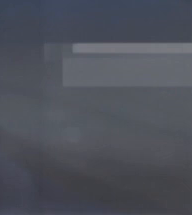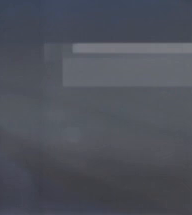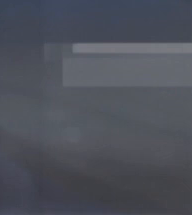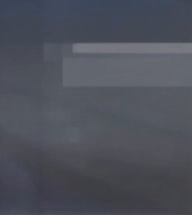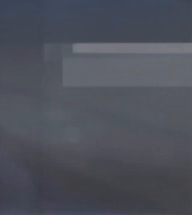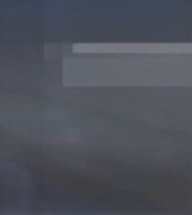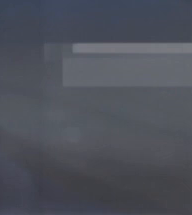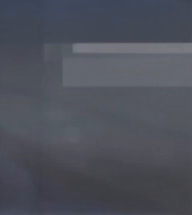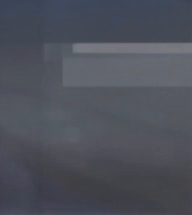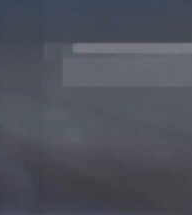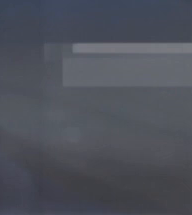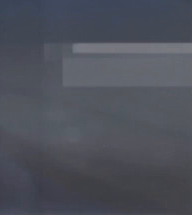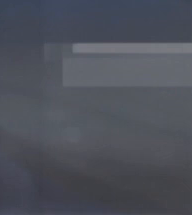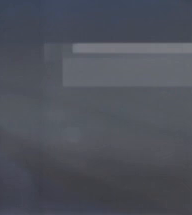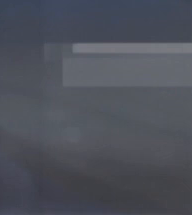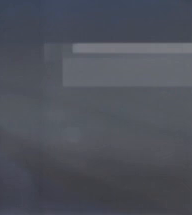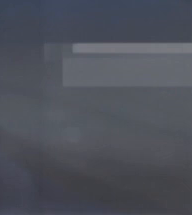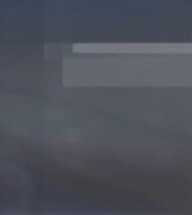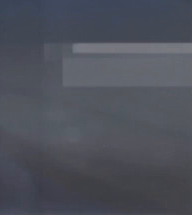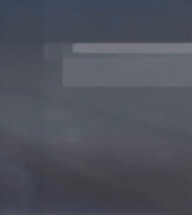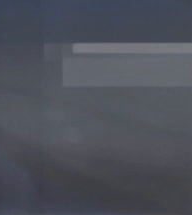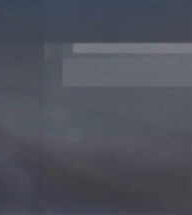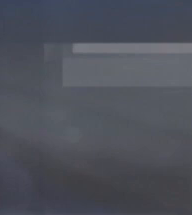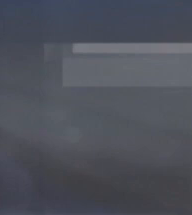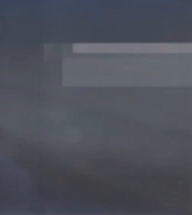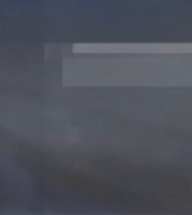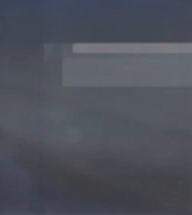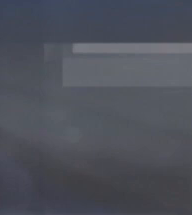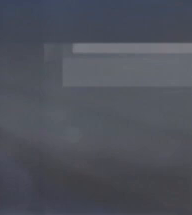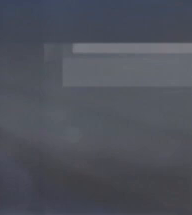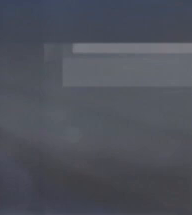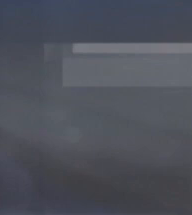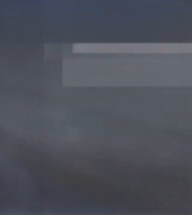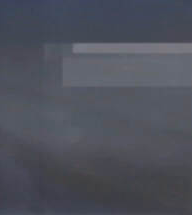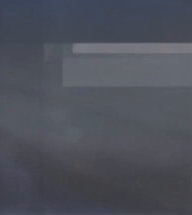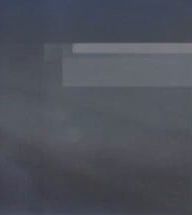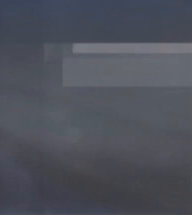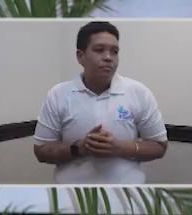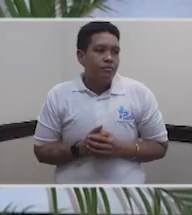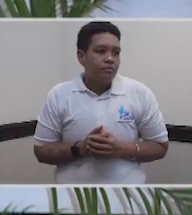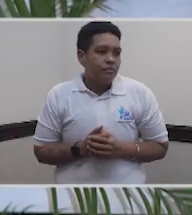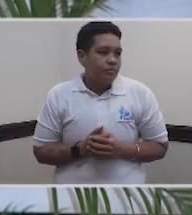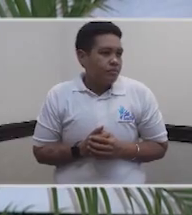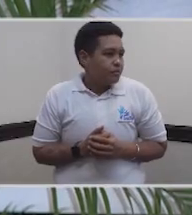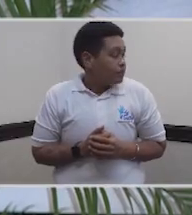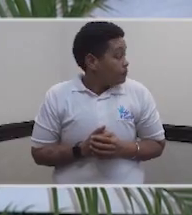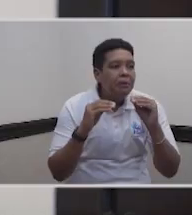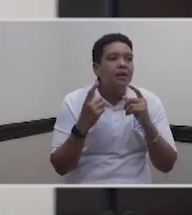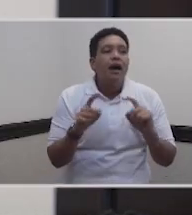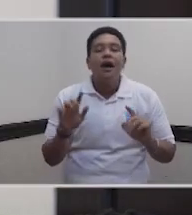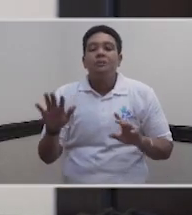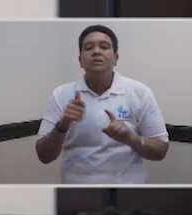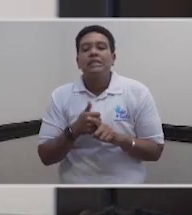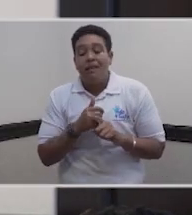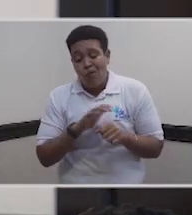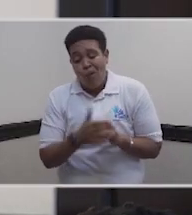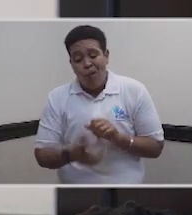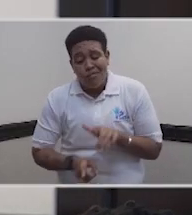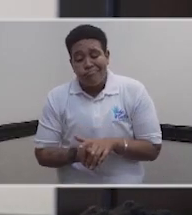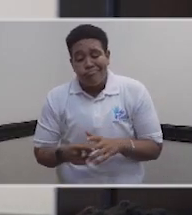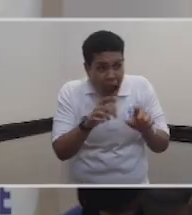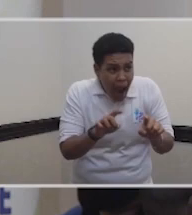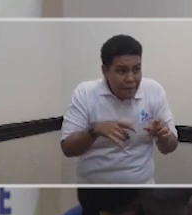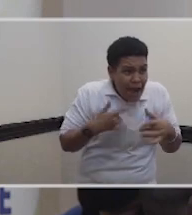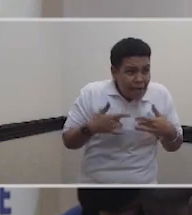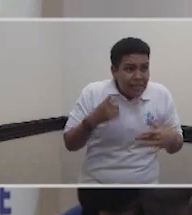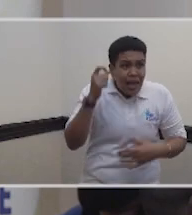COVID-19 experience could help to devise strategies that will bolster resilience in the public health sector. Dr. Tufton was addressing participants at the 12th Annual